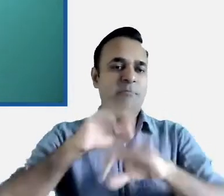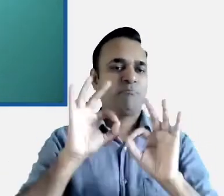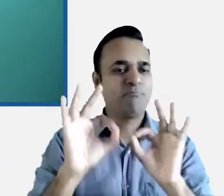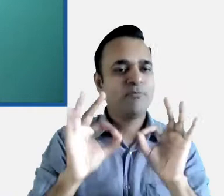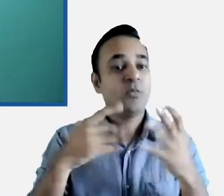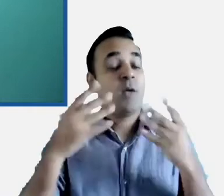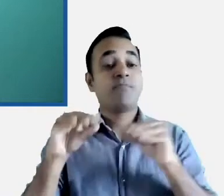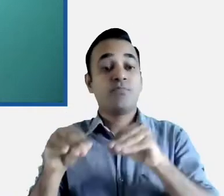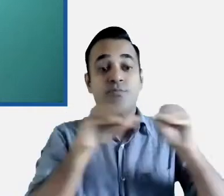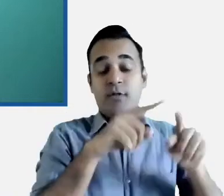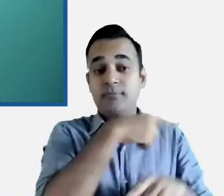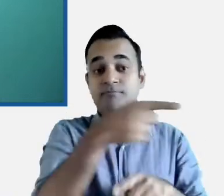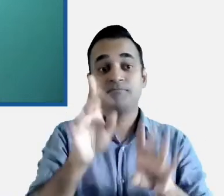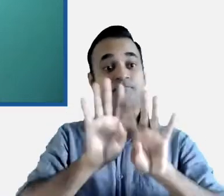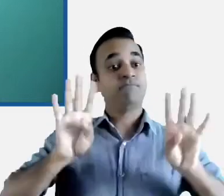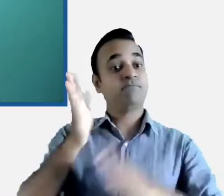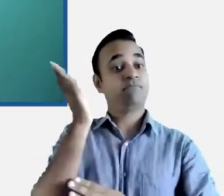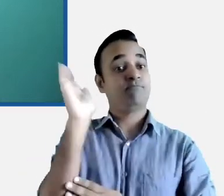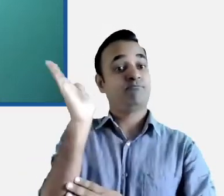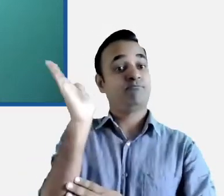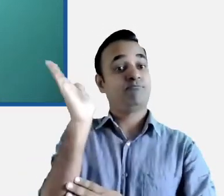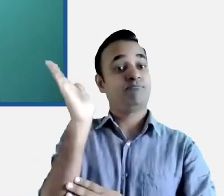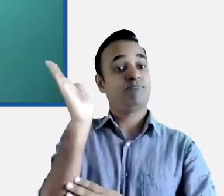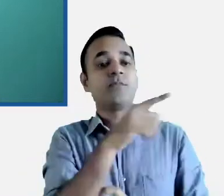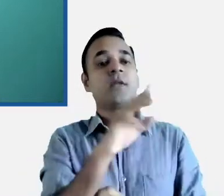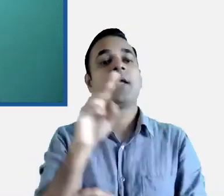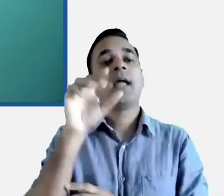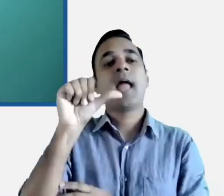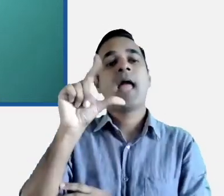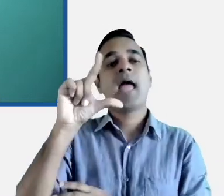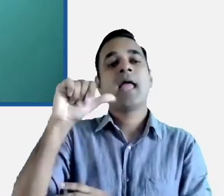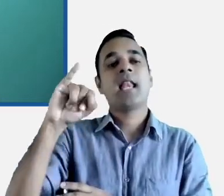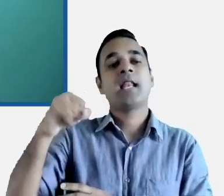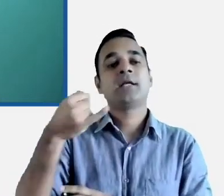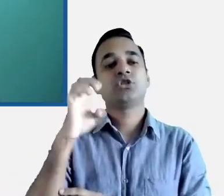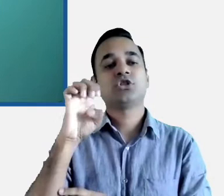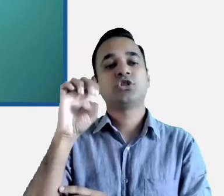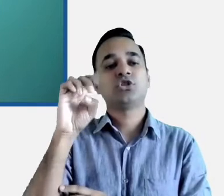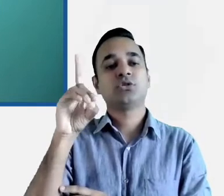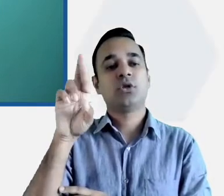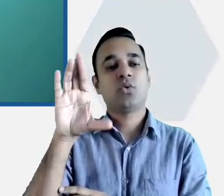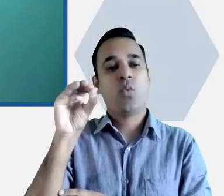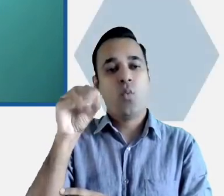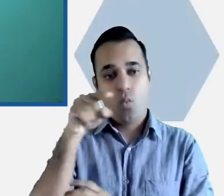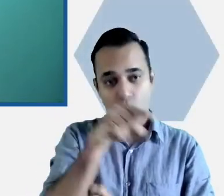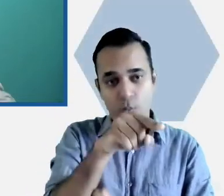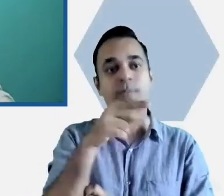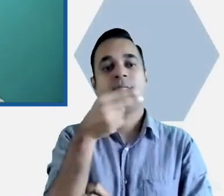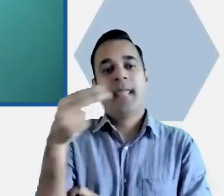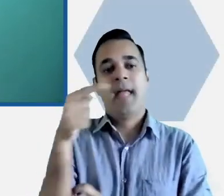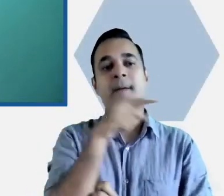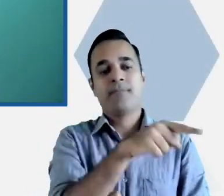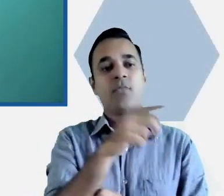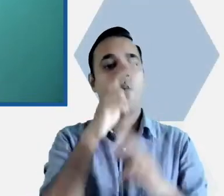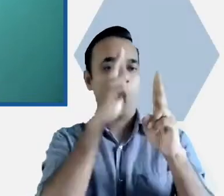the Honorable Christopher Tufton. Each speaker will introduce themselves, and this will be followed by 3 rounds of questions